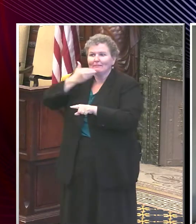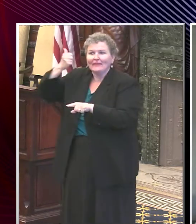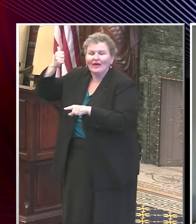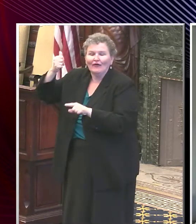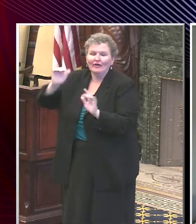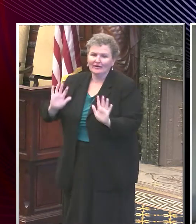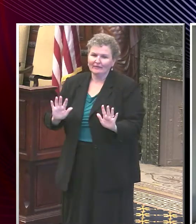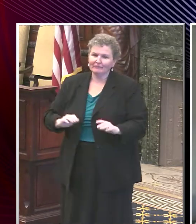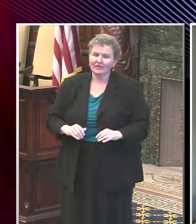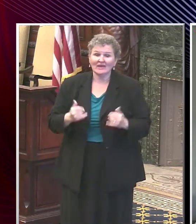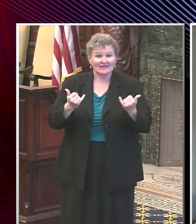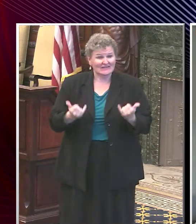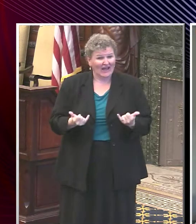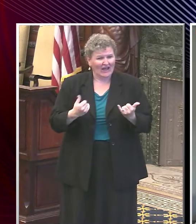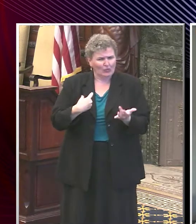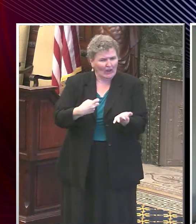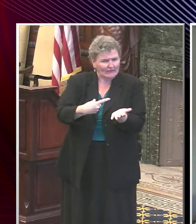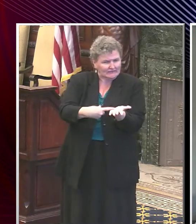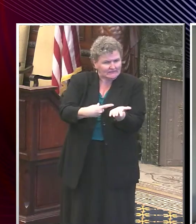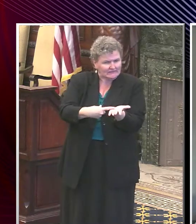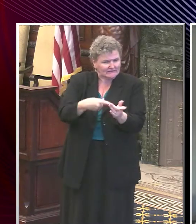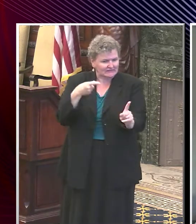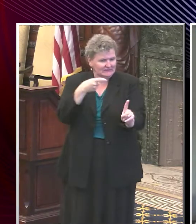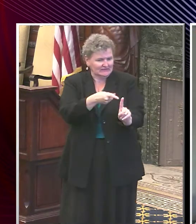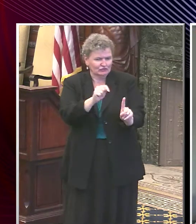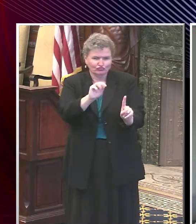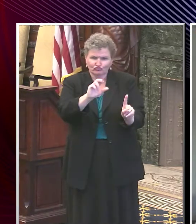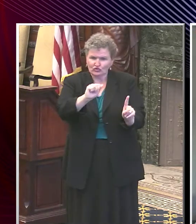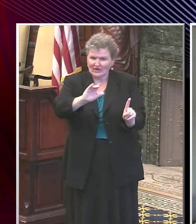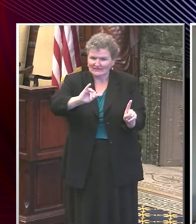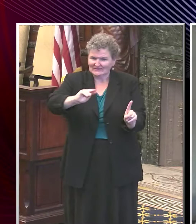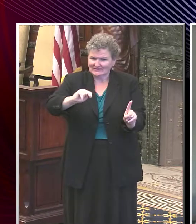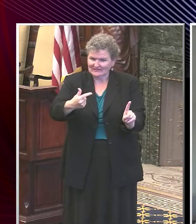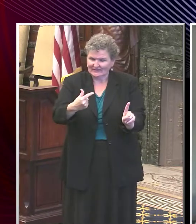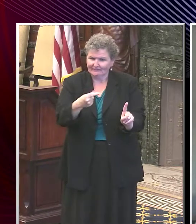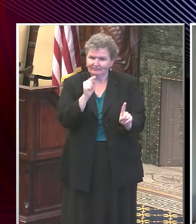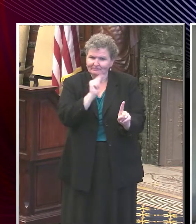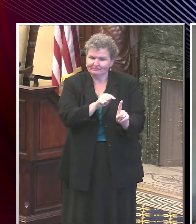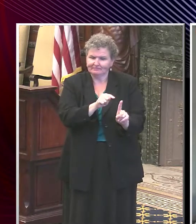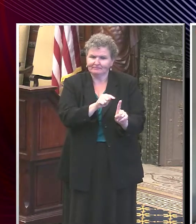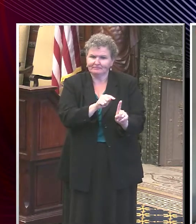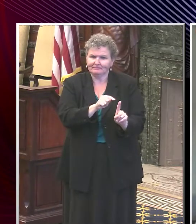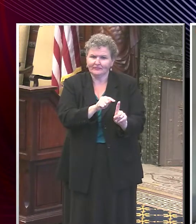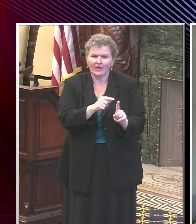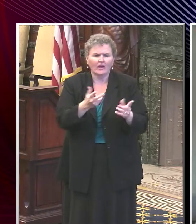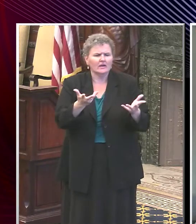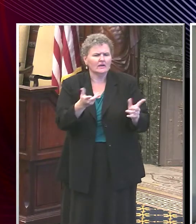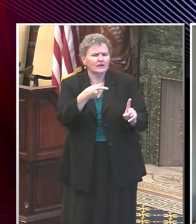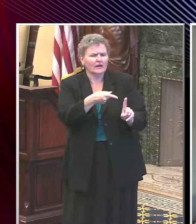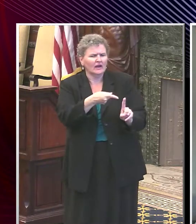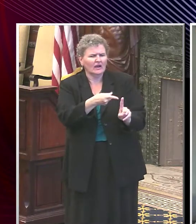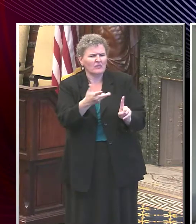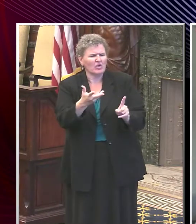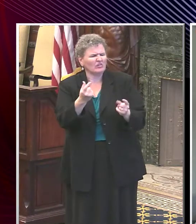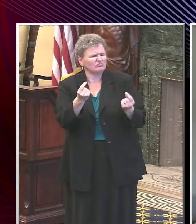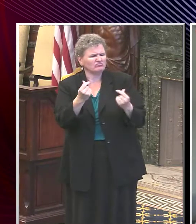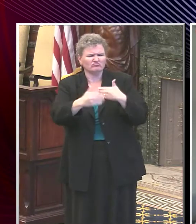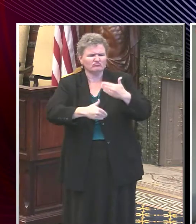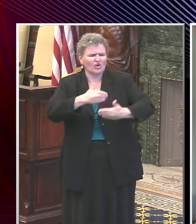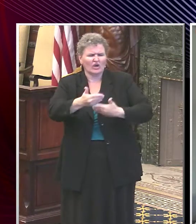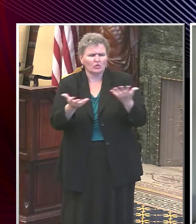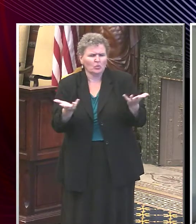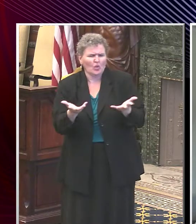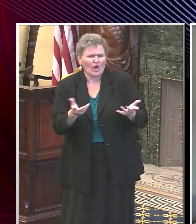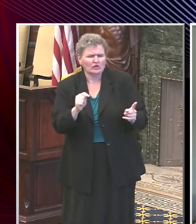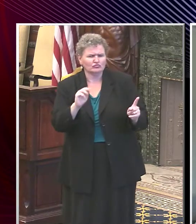are with contact tracing and then come back to our response to that increase. First, I want to remind people what the process for contact tracing is. What we